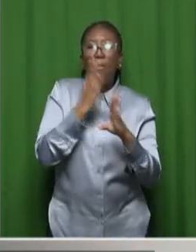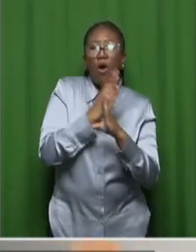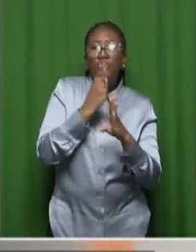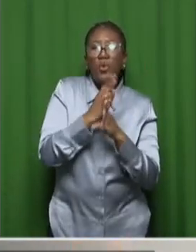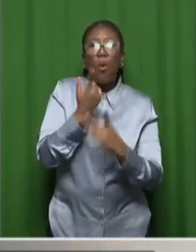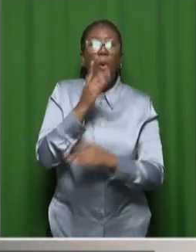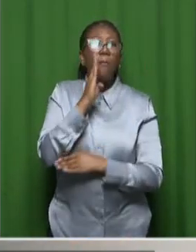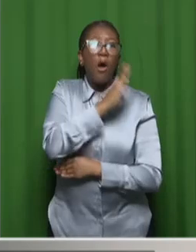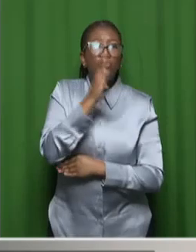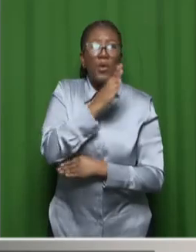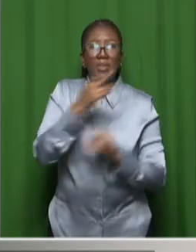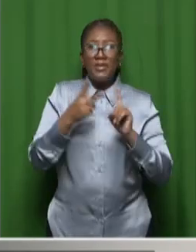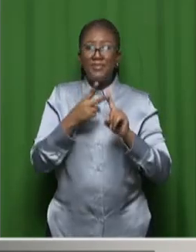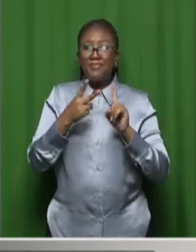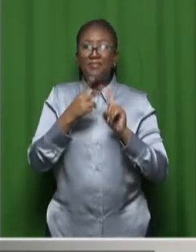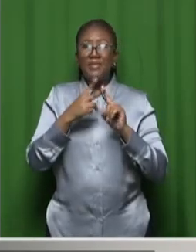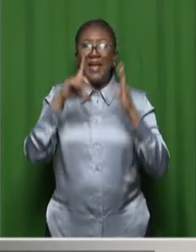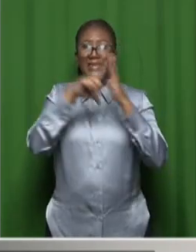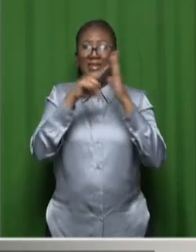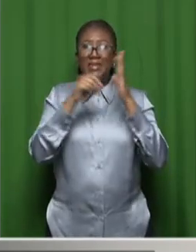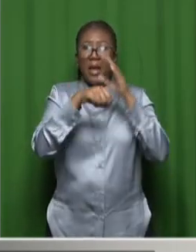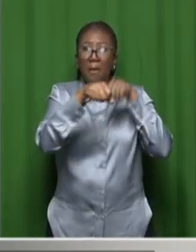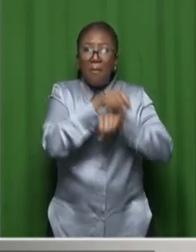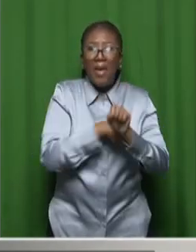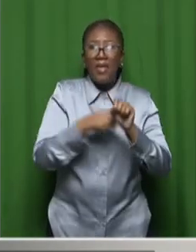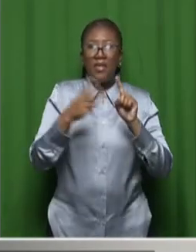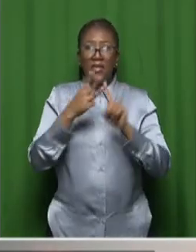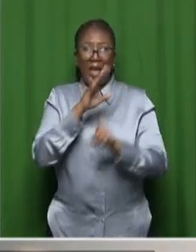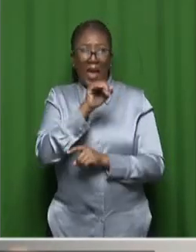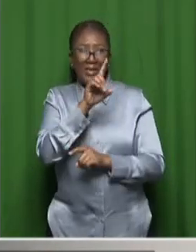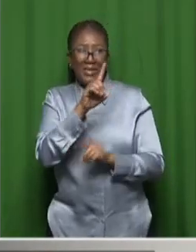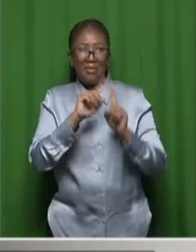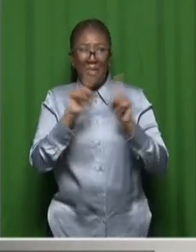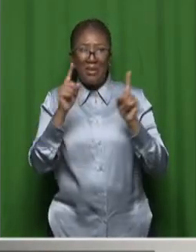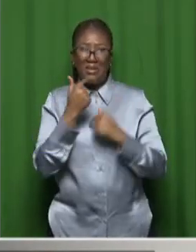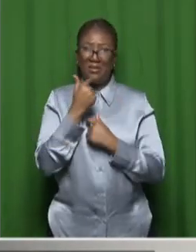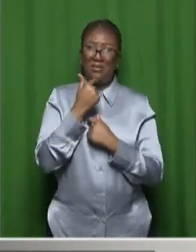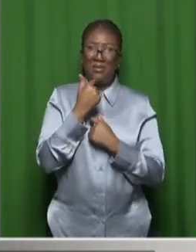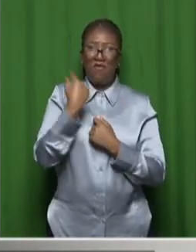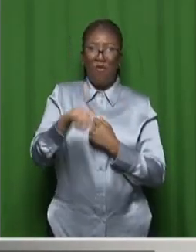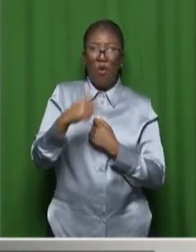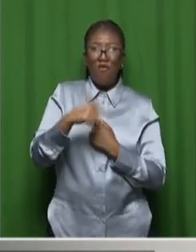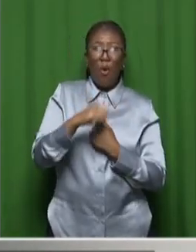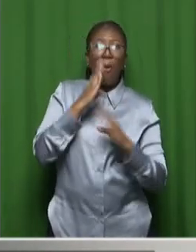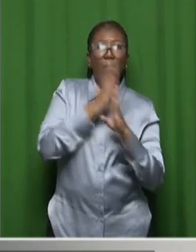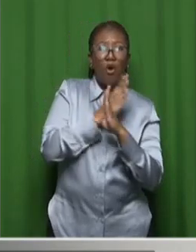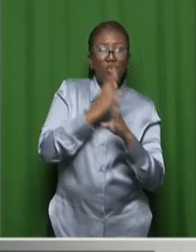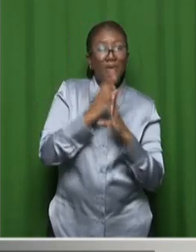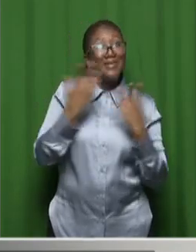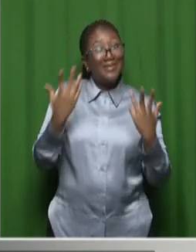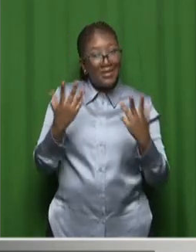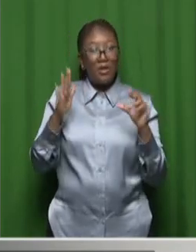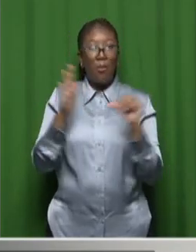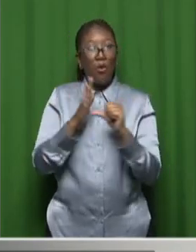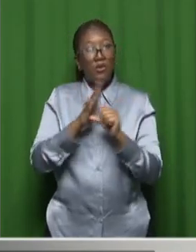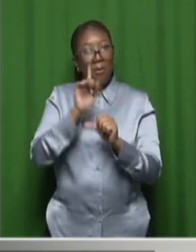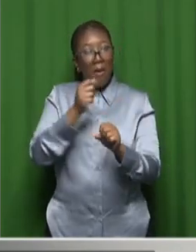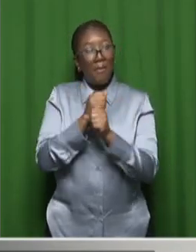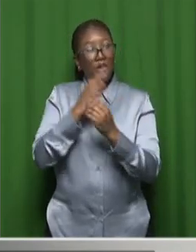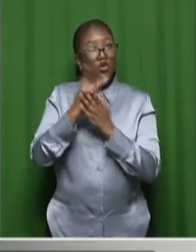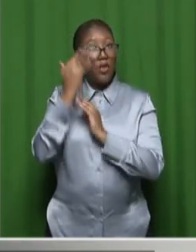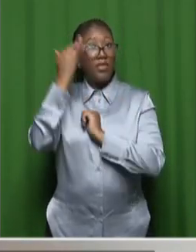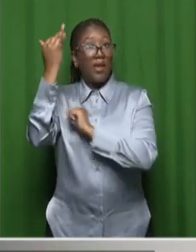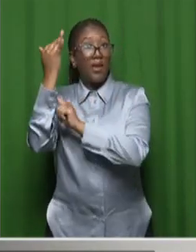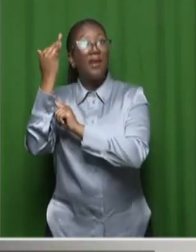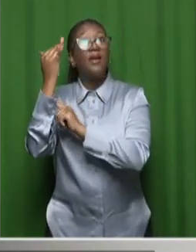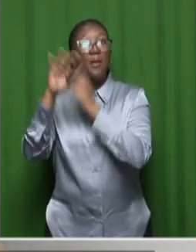date of birth. They won't just randomly ask you those information. So it's very important to check those things, right? Yes.